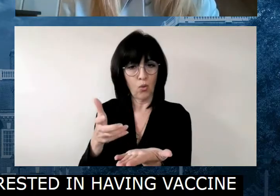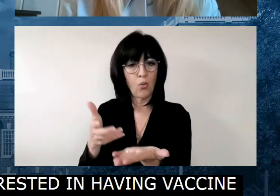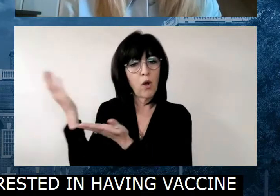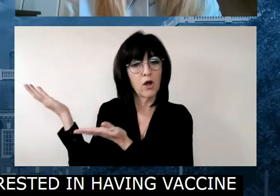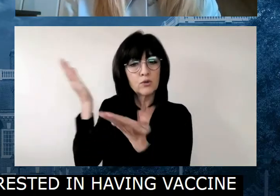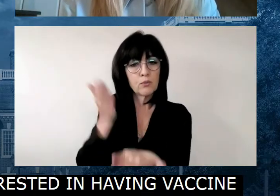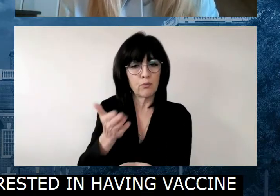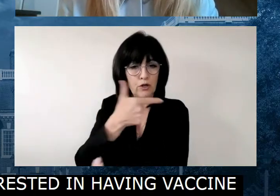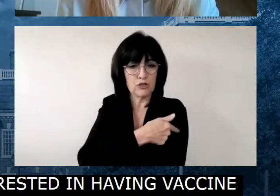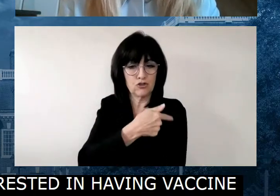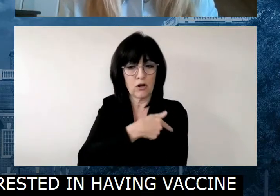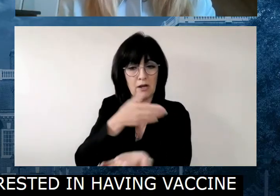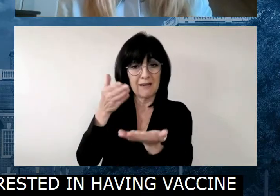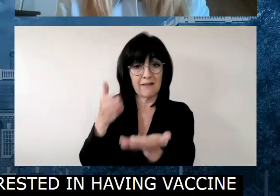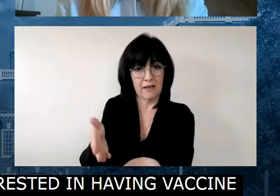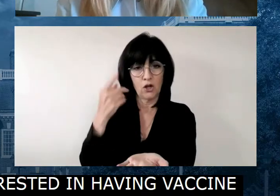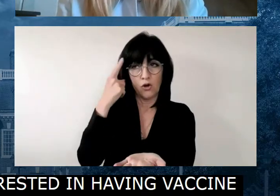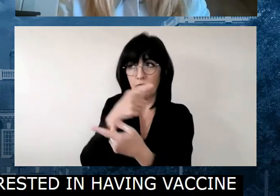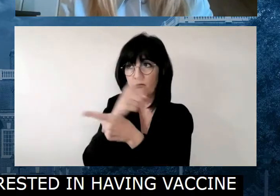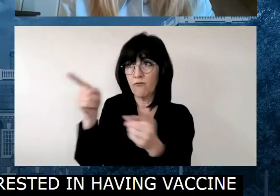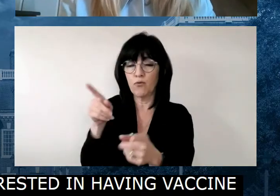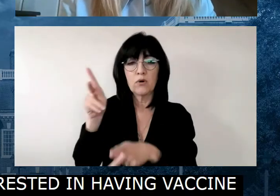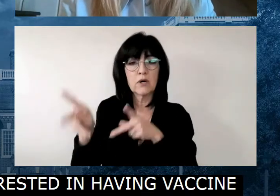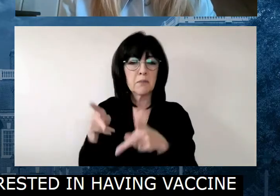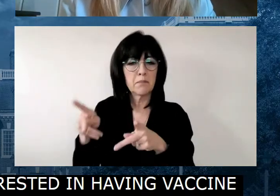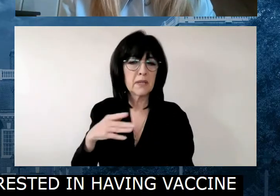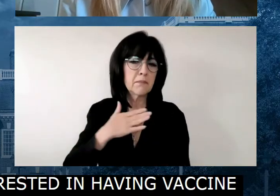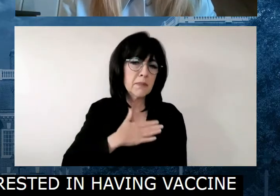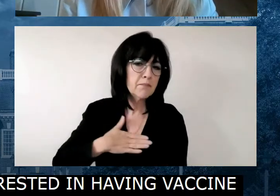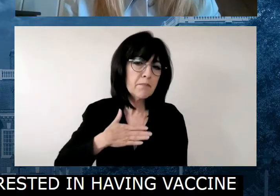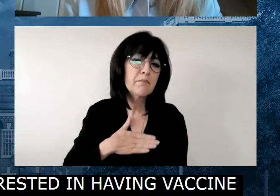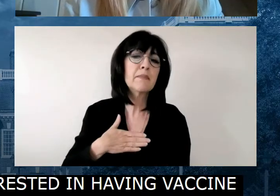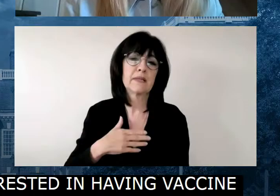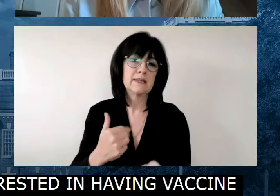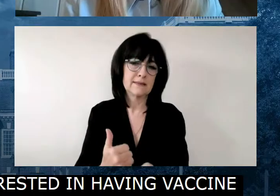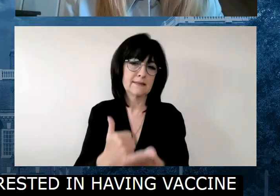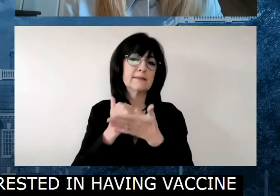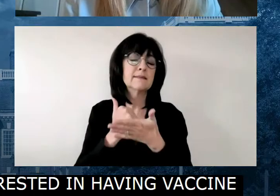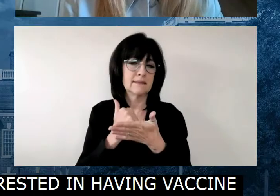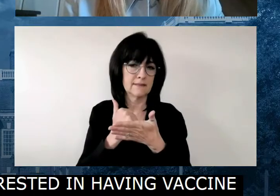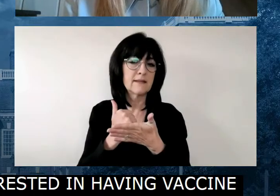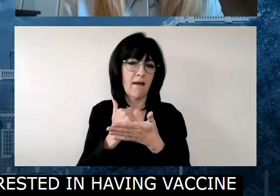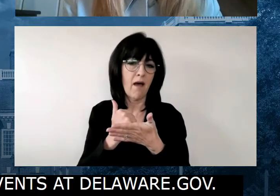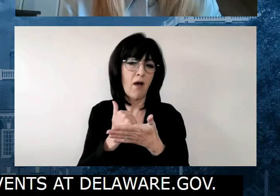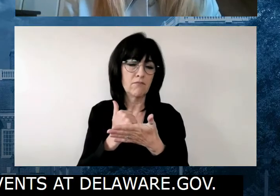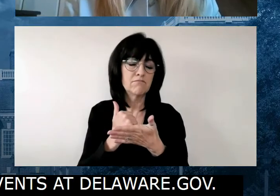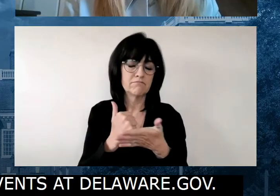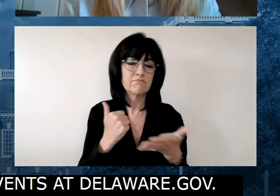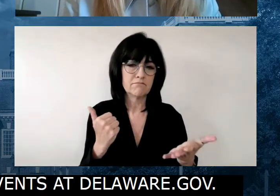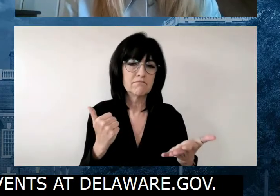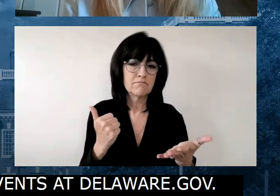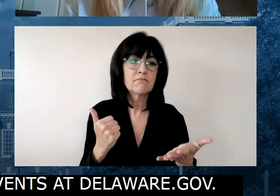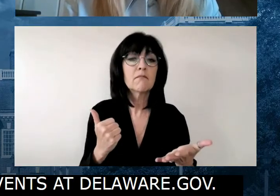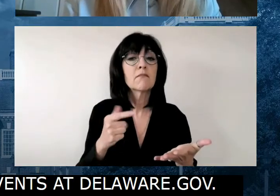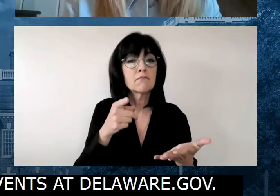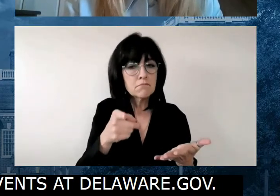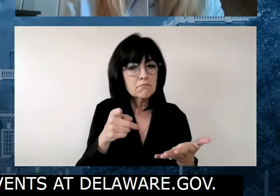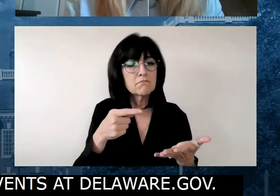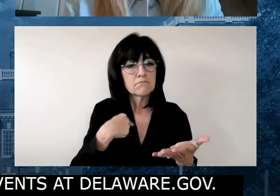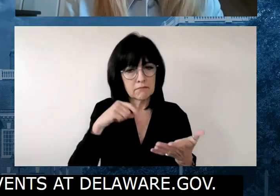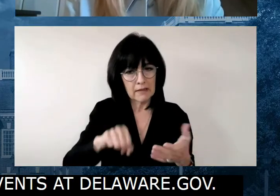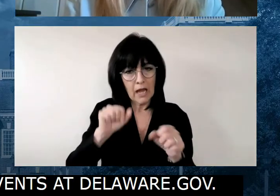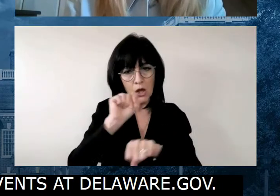make it easy for people. But please help us get the word out there that the vaccines are easy to find, and people can go to our